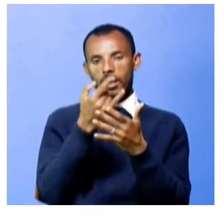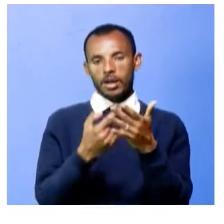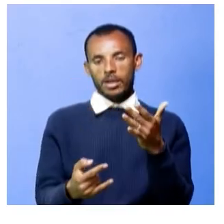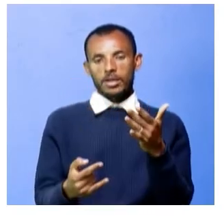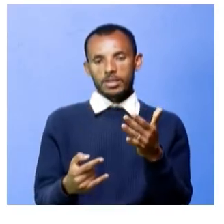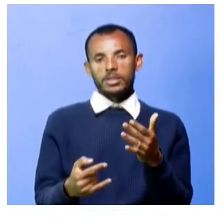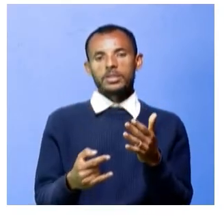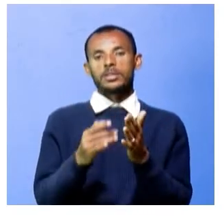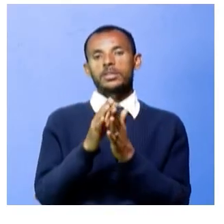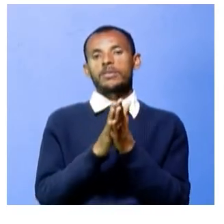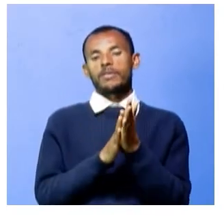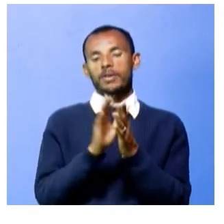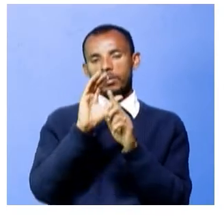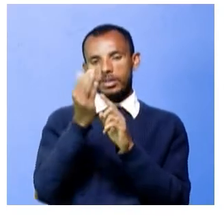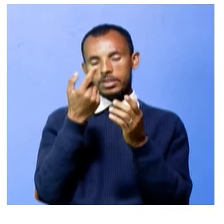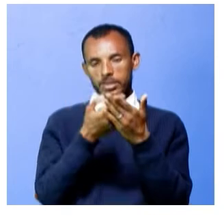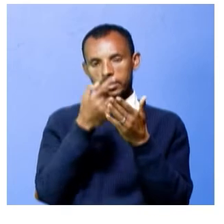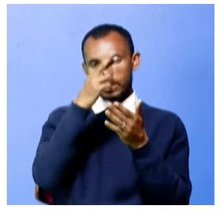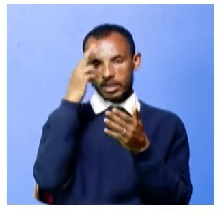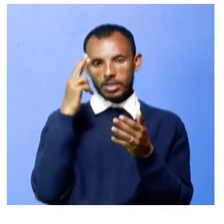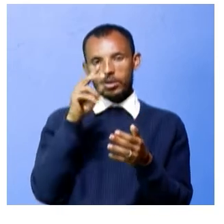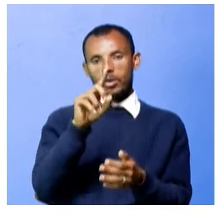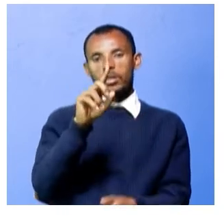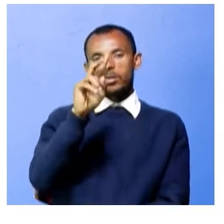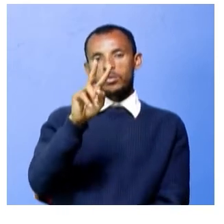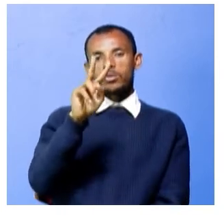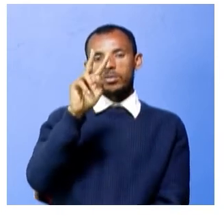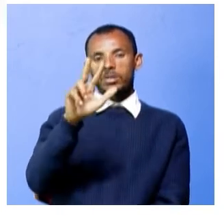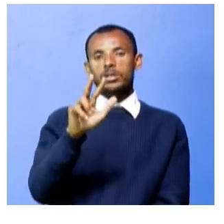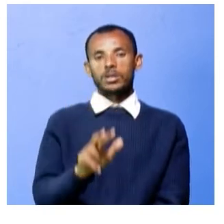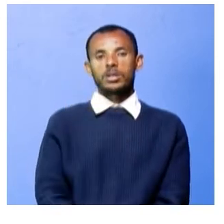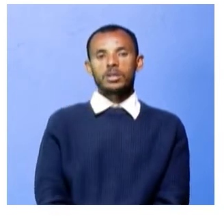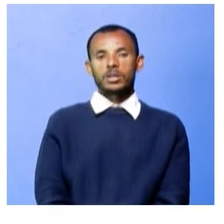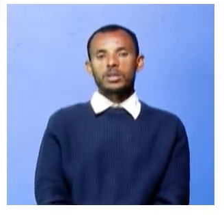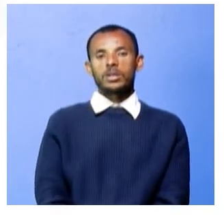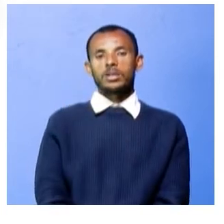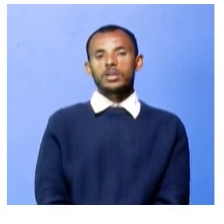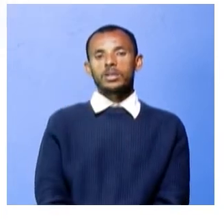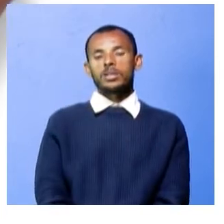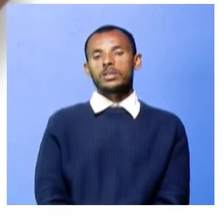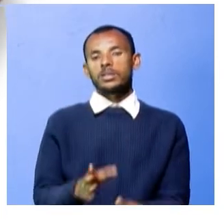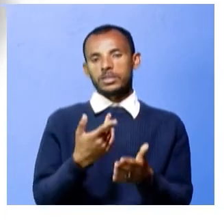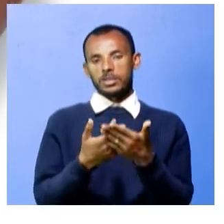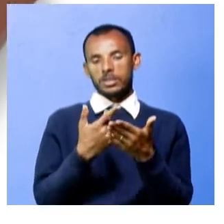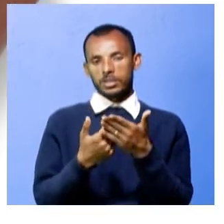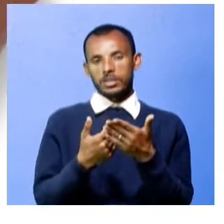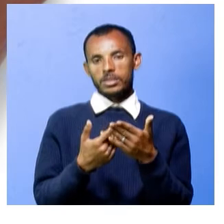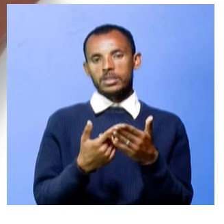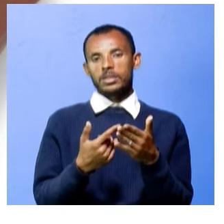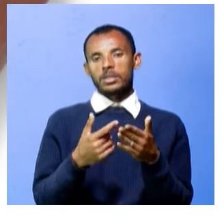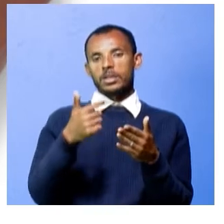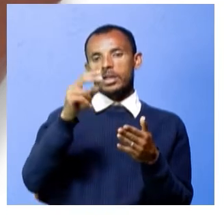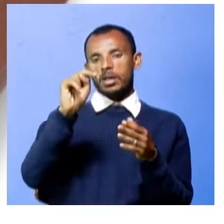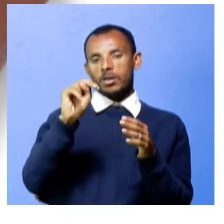the favorable condition in this case, 1, 2, 3. So the cardinal number of this set is n of